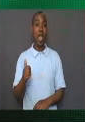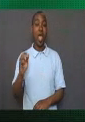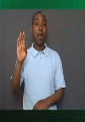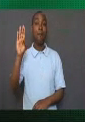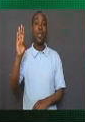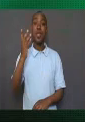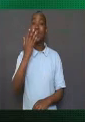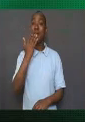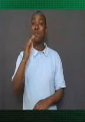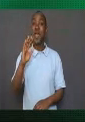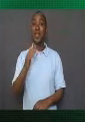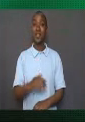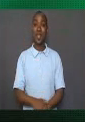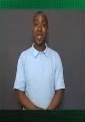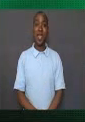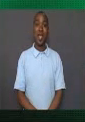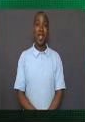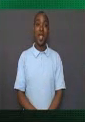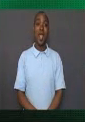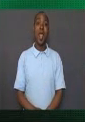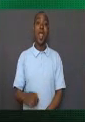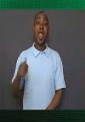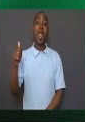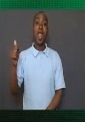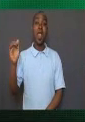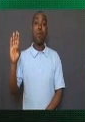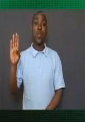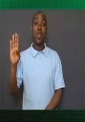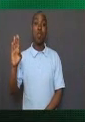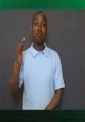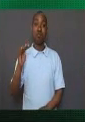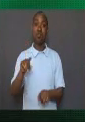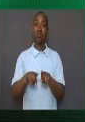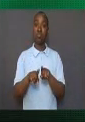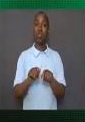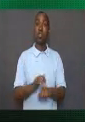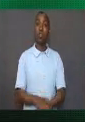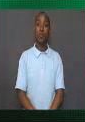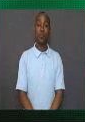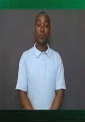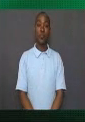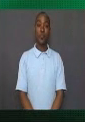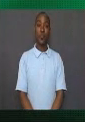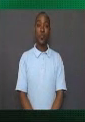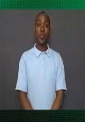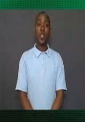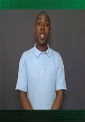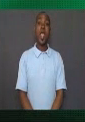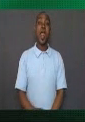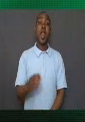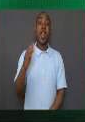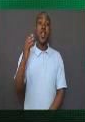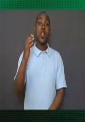B blood and type AB blood. Type